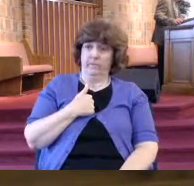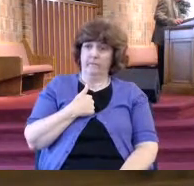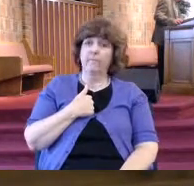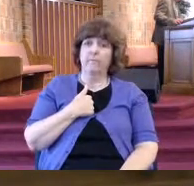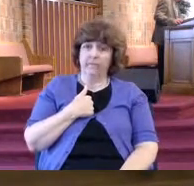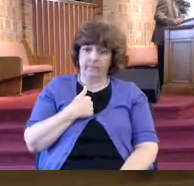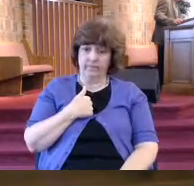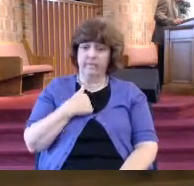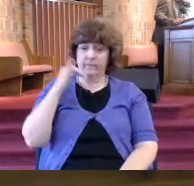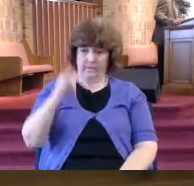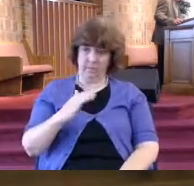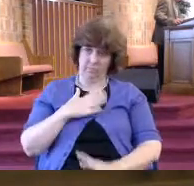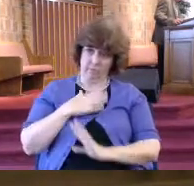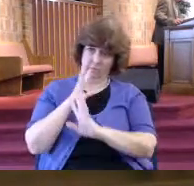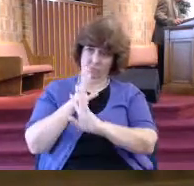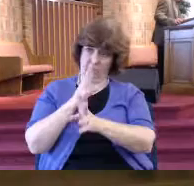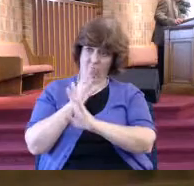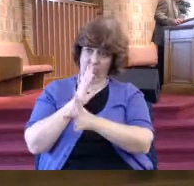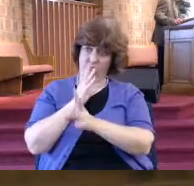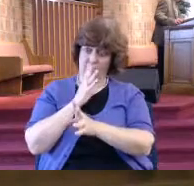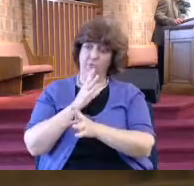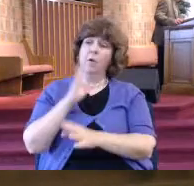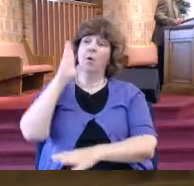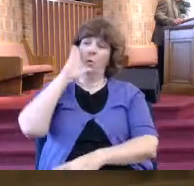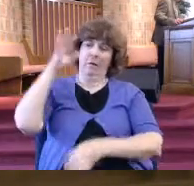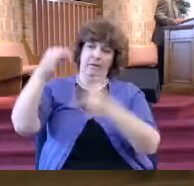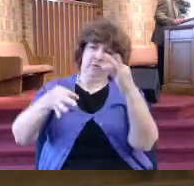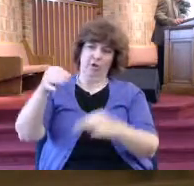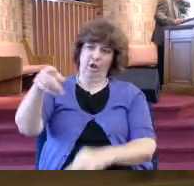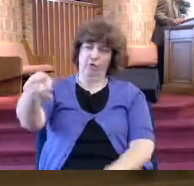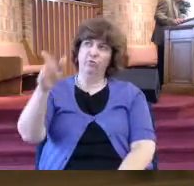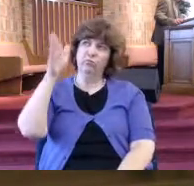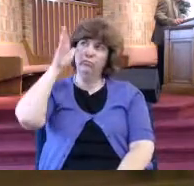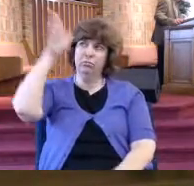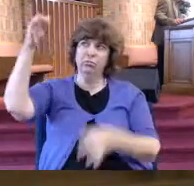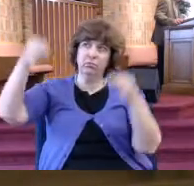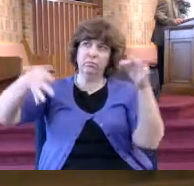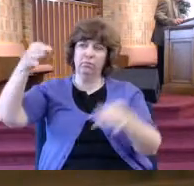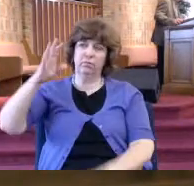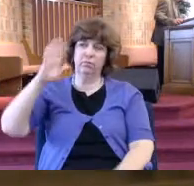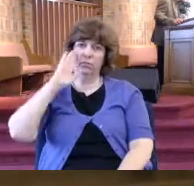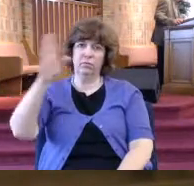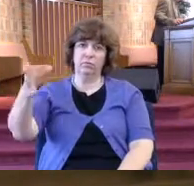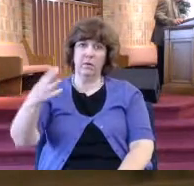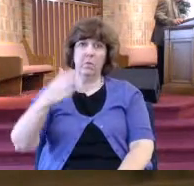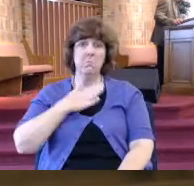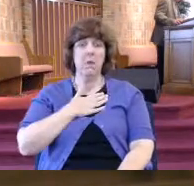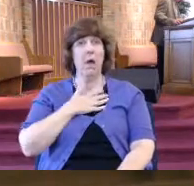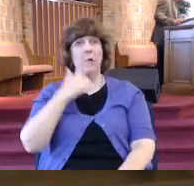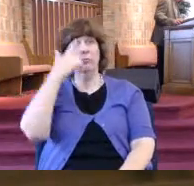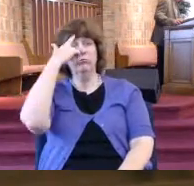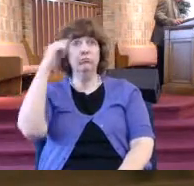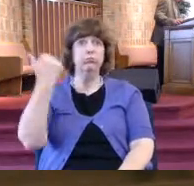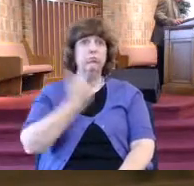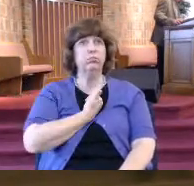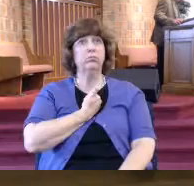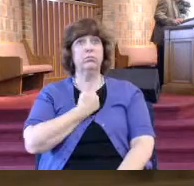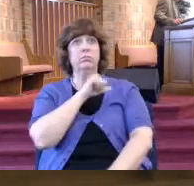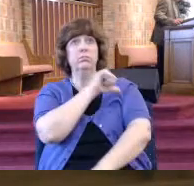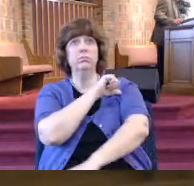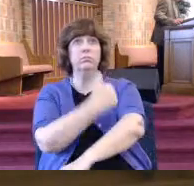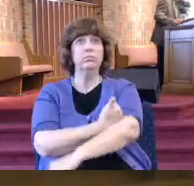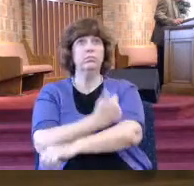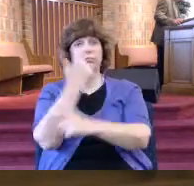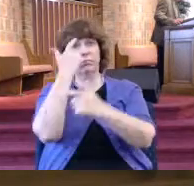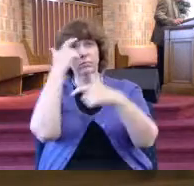The word that I have spoken will judge him in the last day. For I have not spoken on my own authority, but the